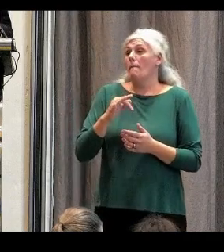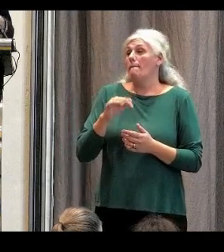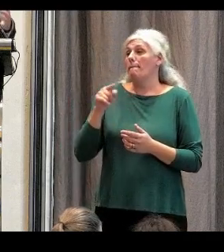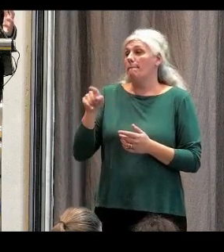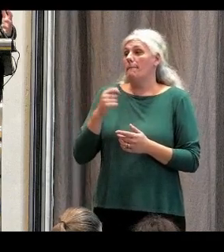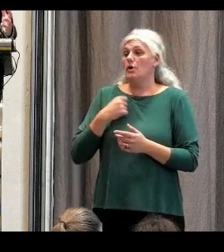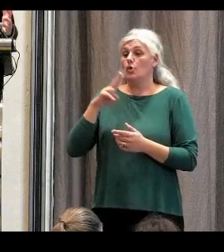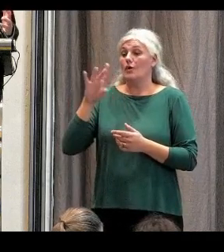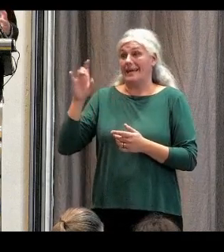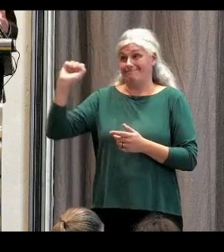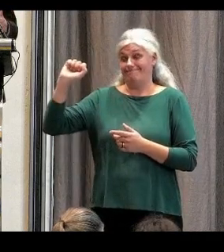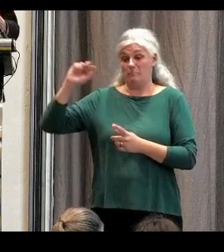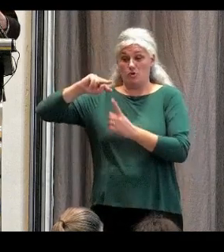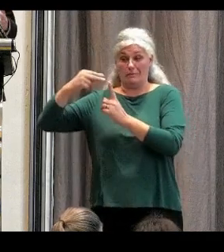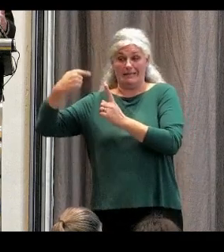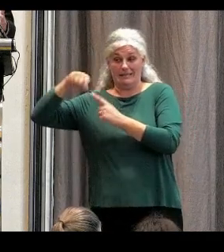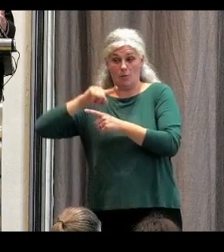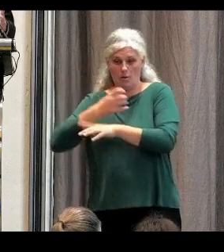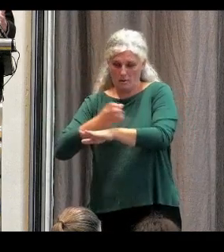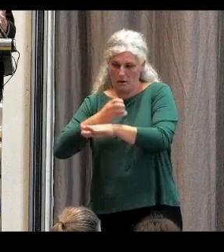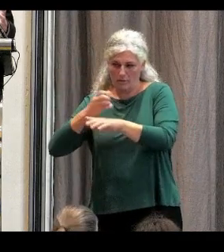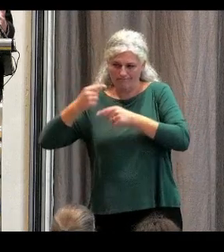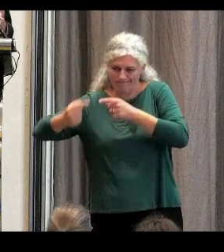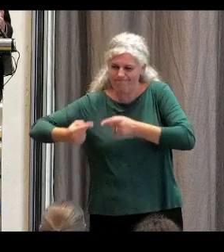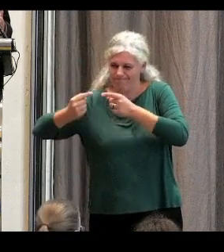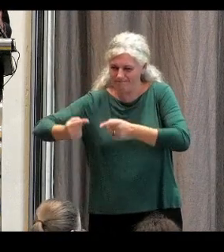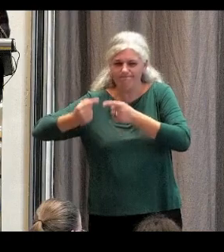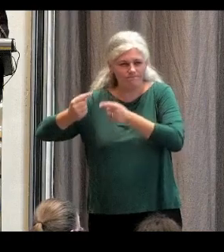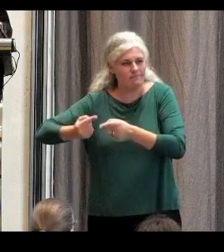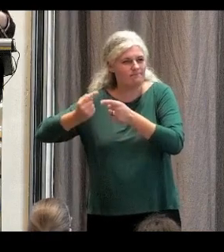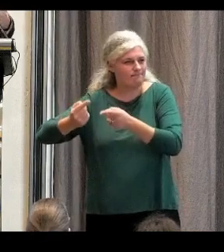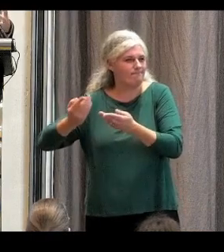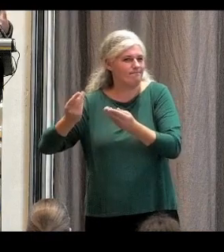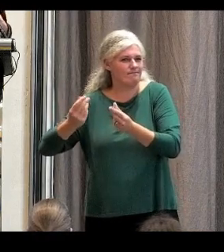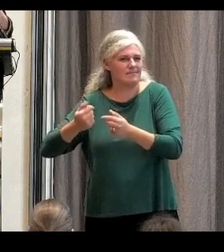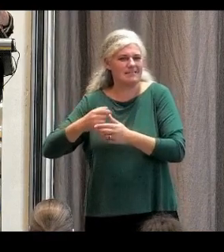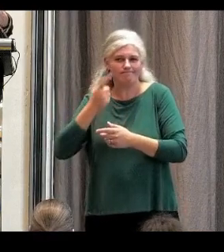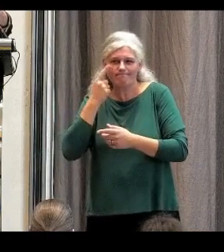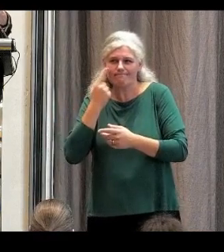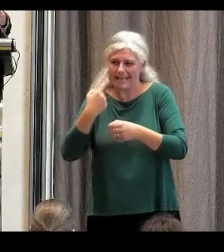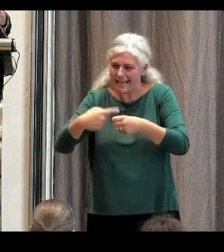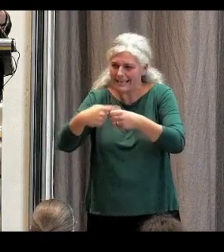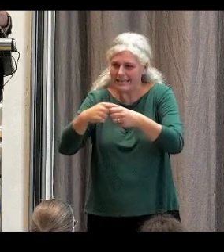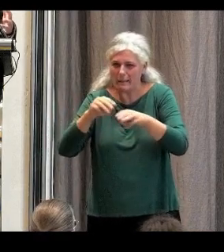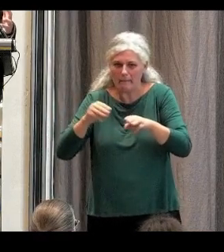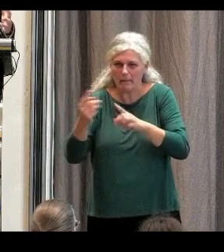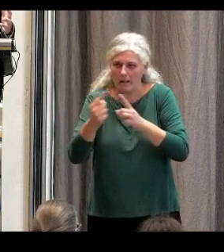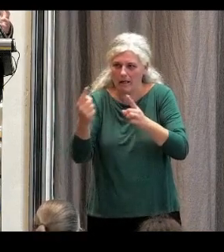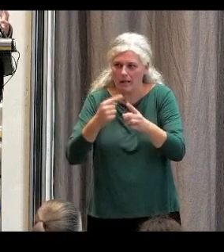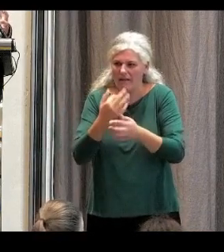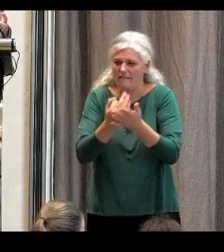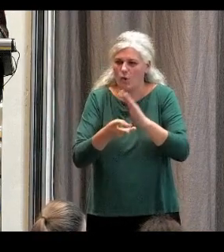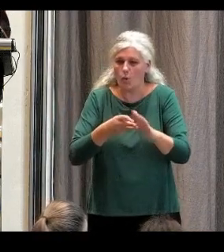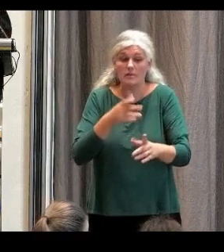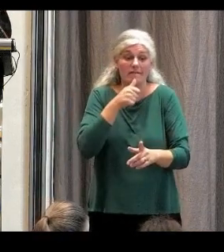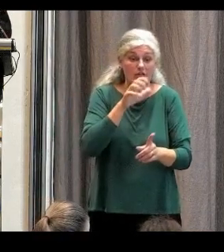kind of a UK perspective, we continue to struggle to see people within a small number of weeks after